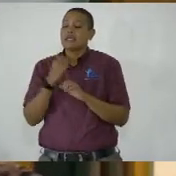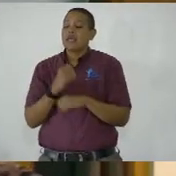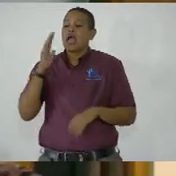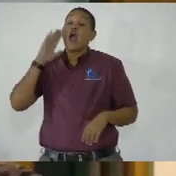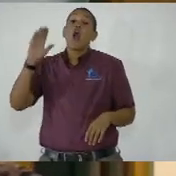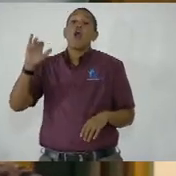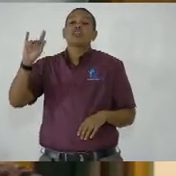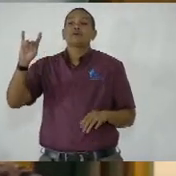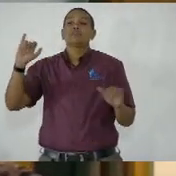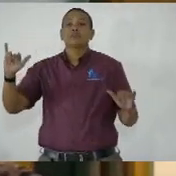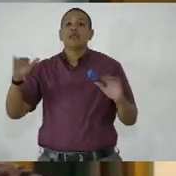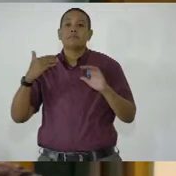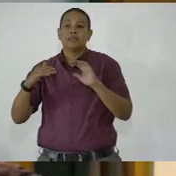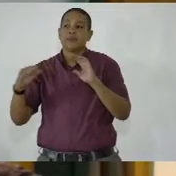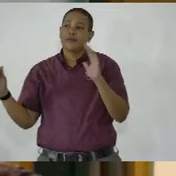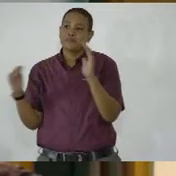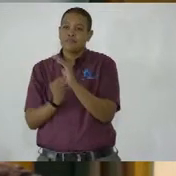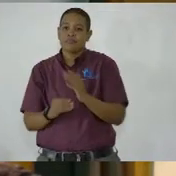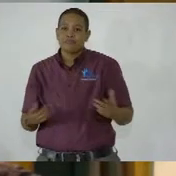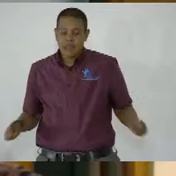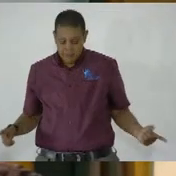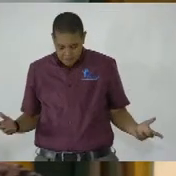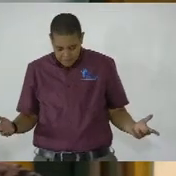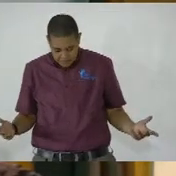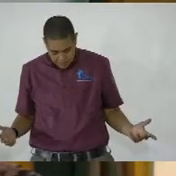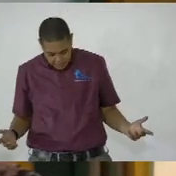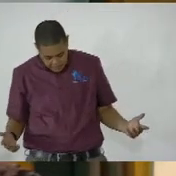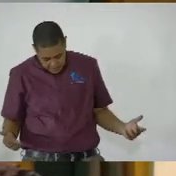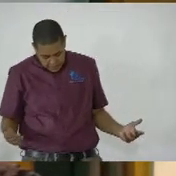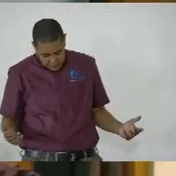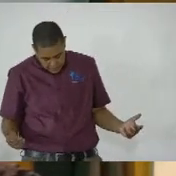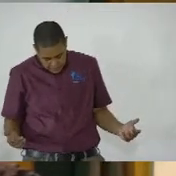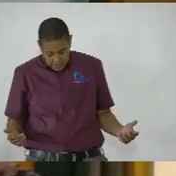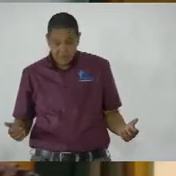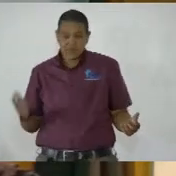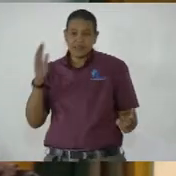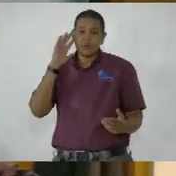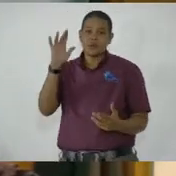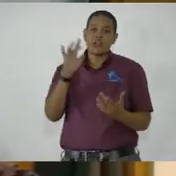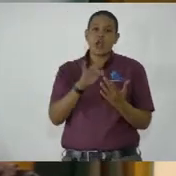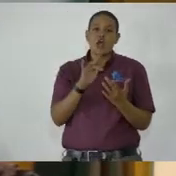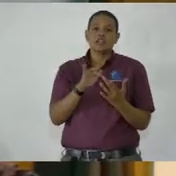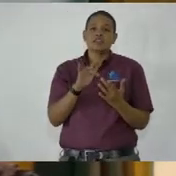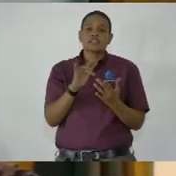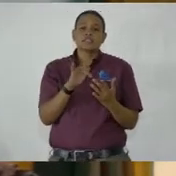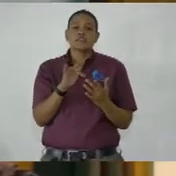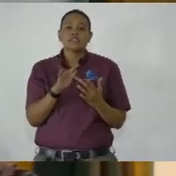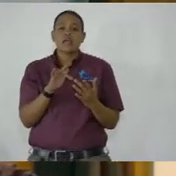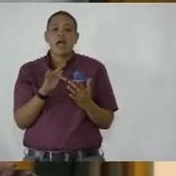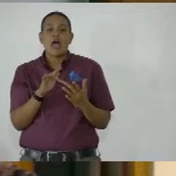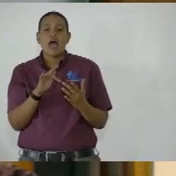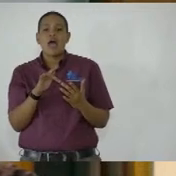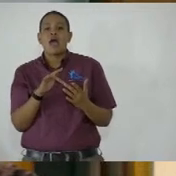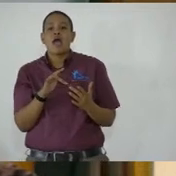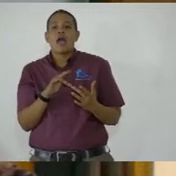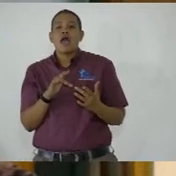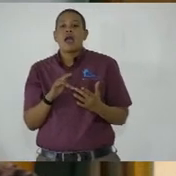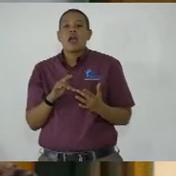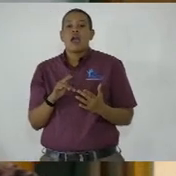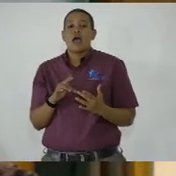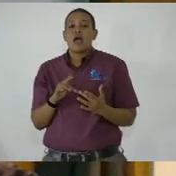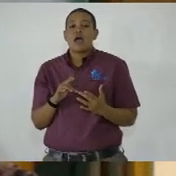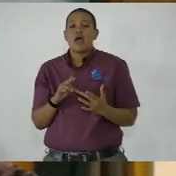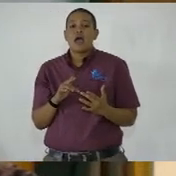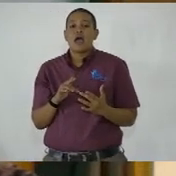all GPs with an email. So that will be the contact for the